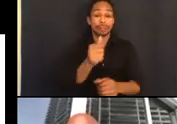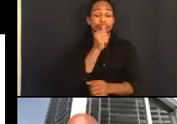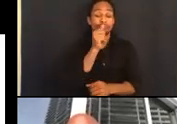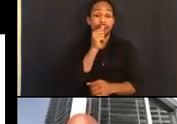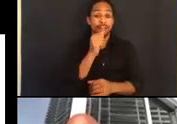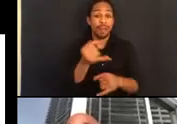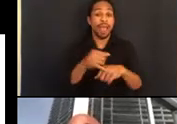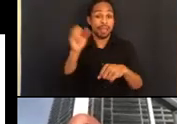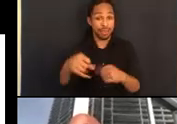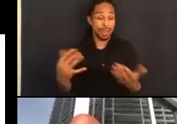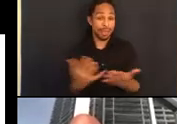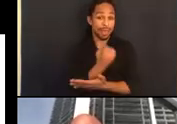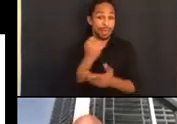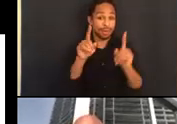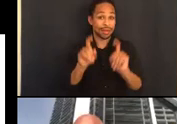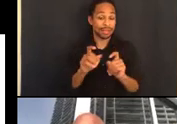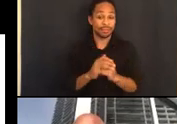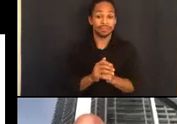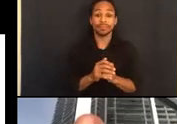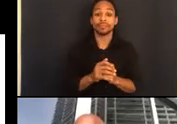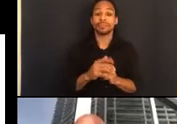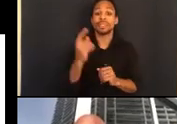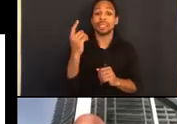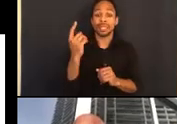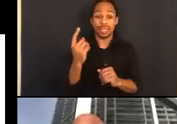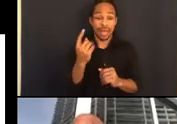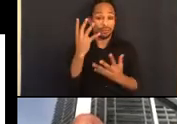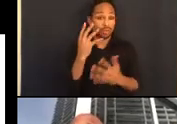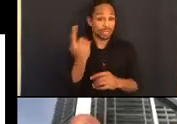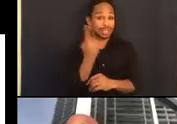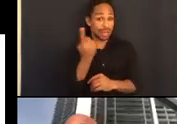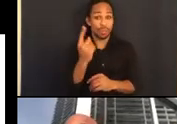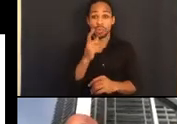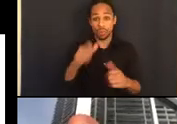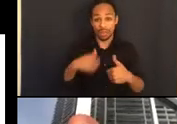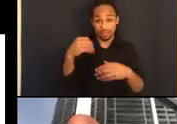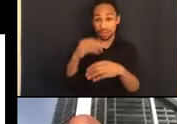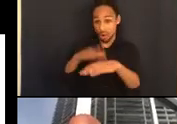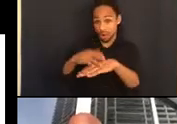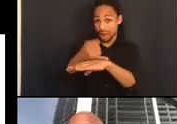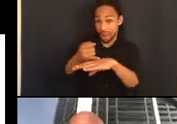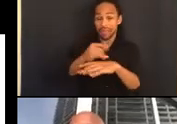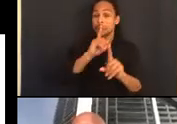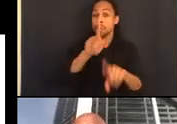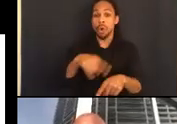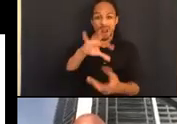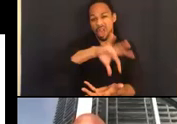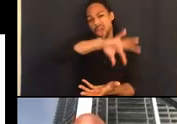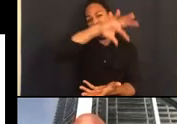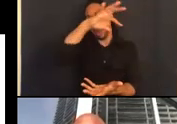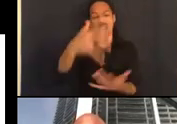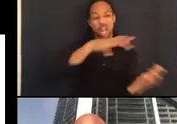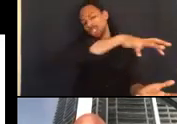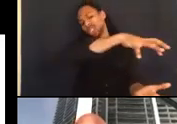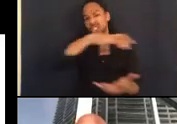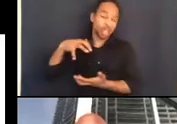Island ordered antibody tests for the entire population of people who live there and people who work there. So